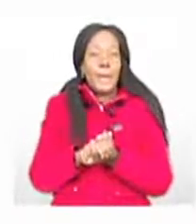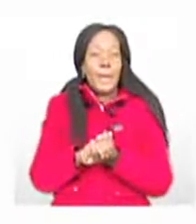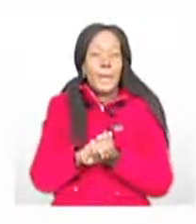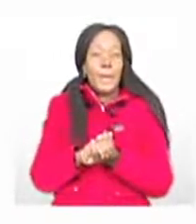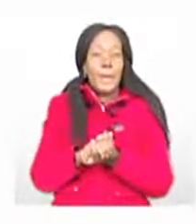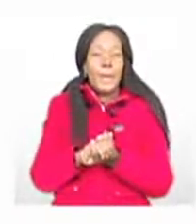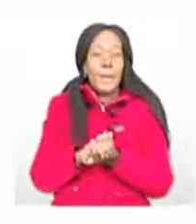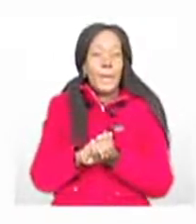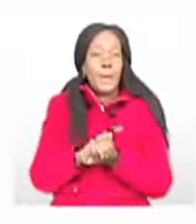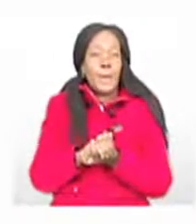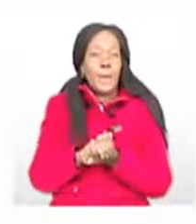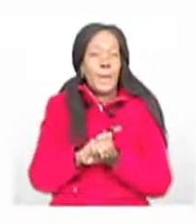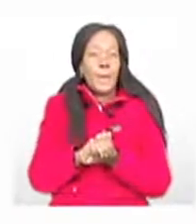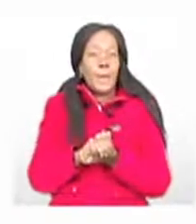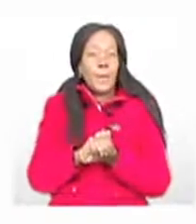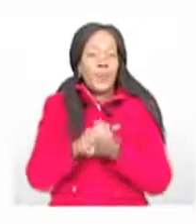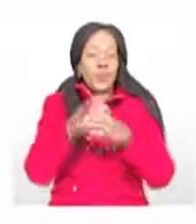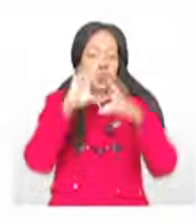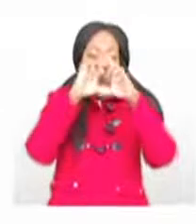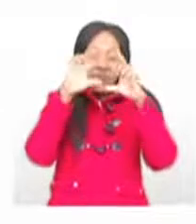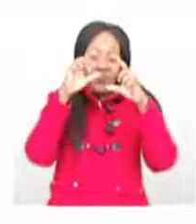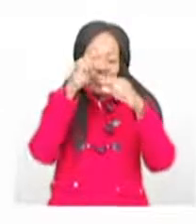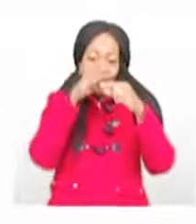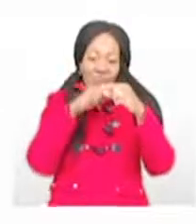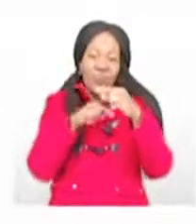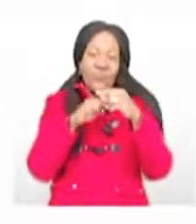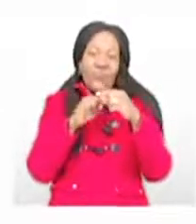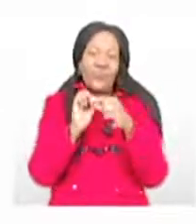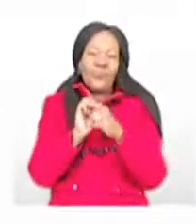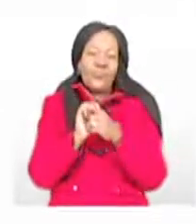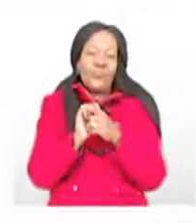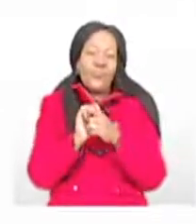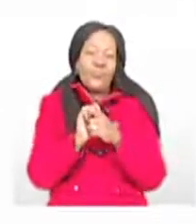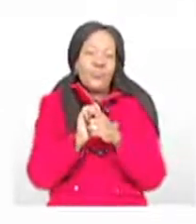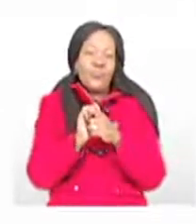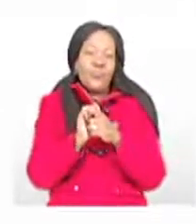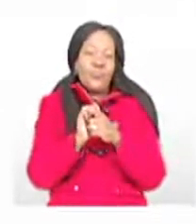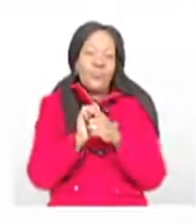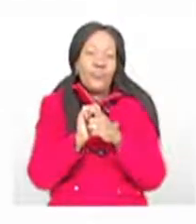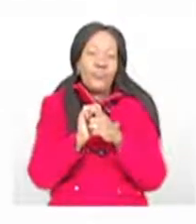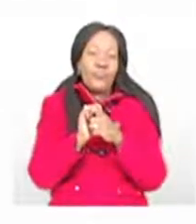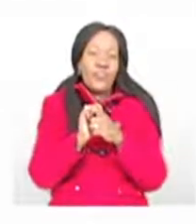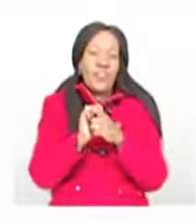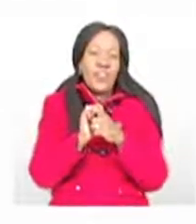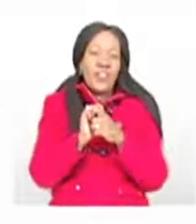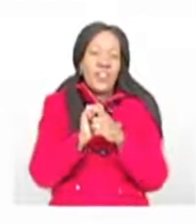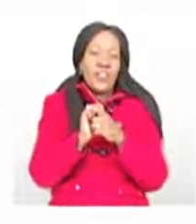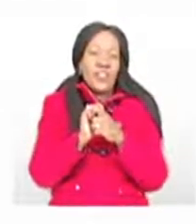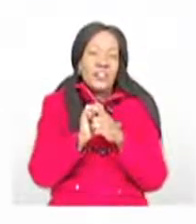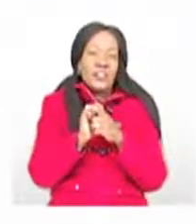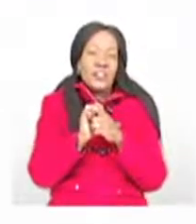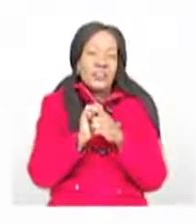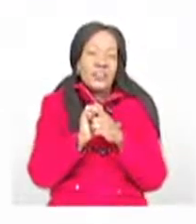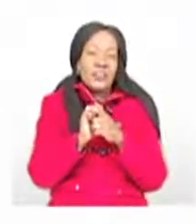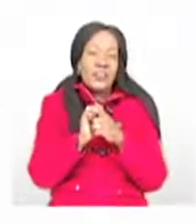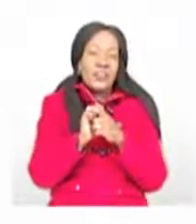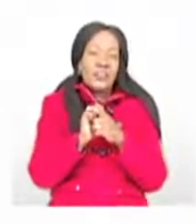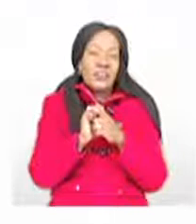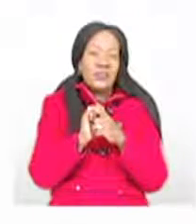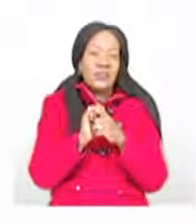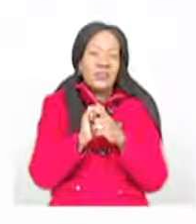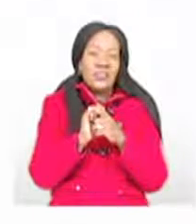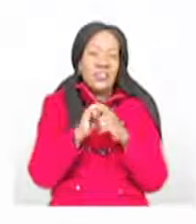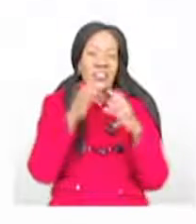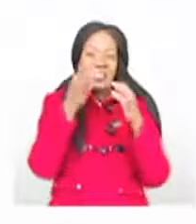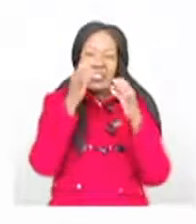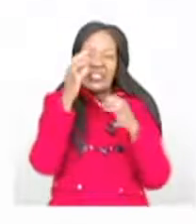Let's look at the next row. In the next row, there are fleas. There are how many fleas that